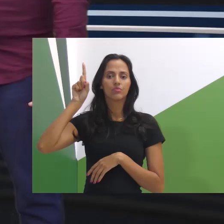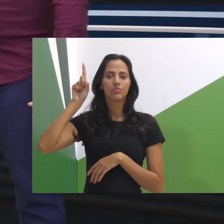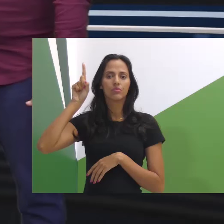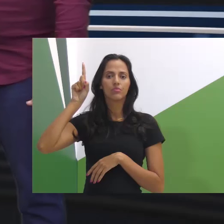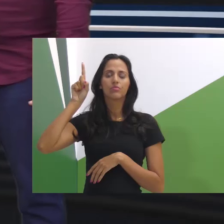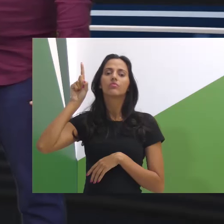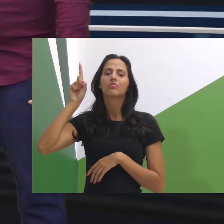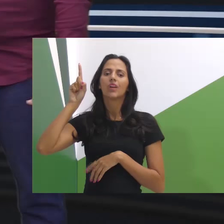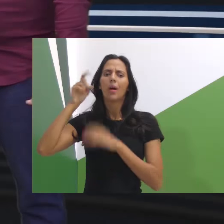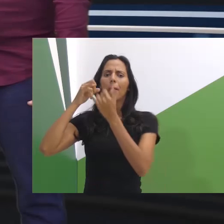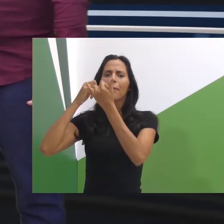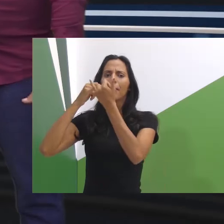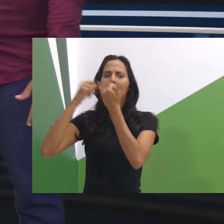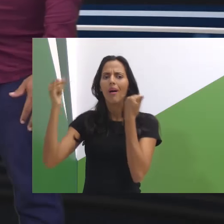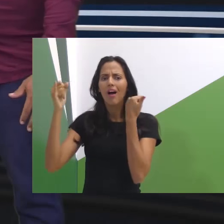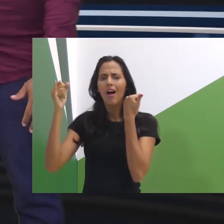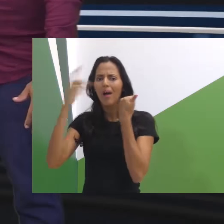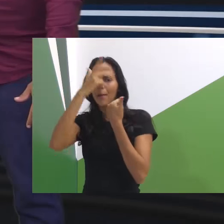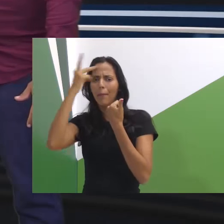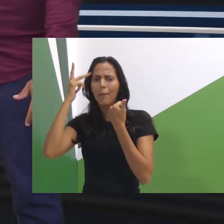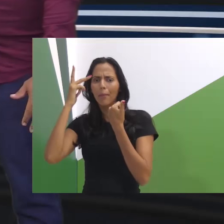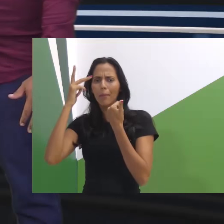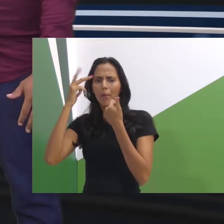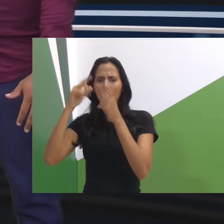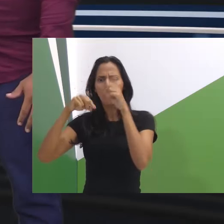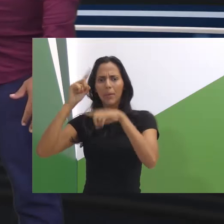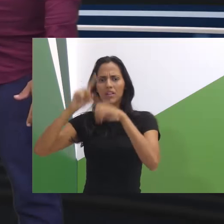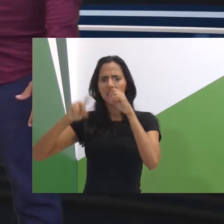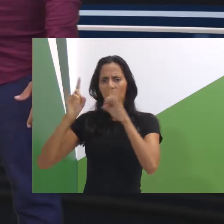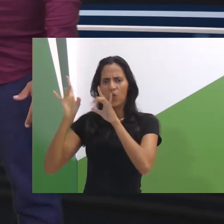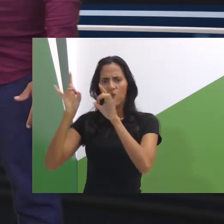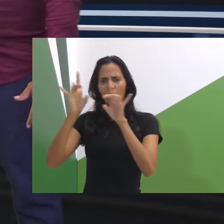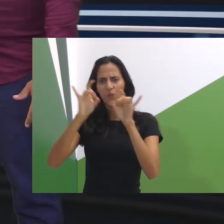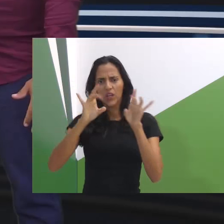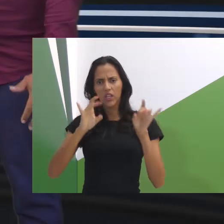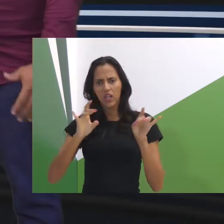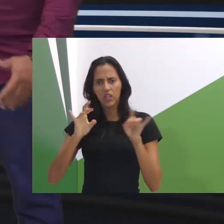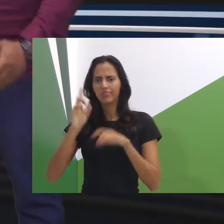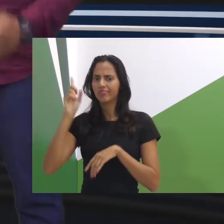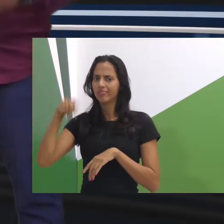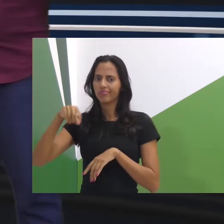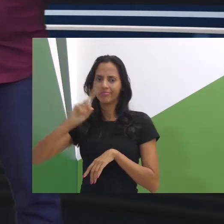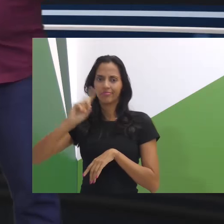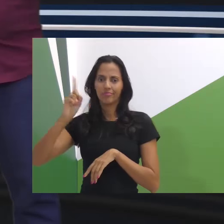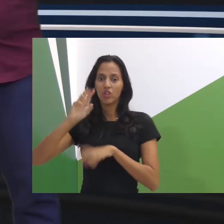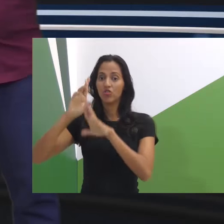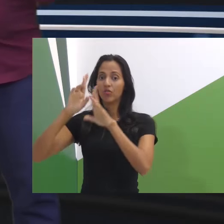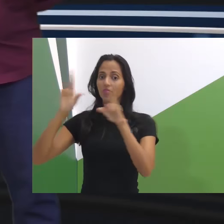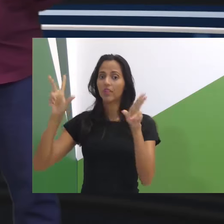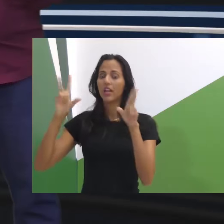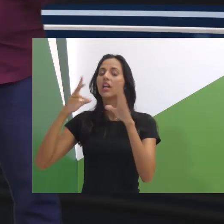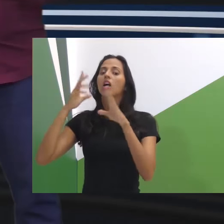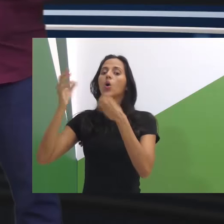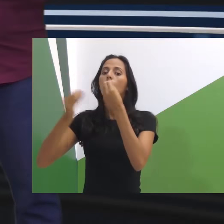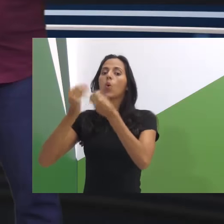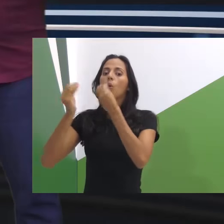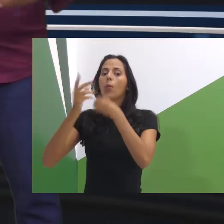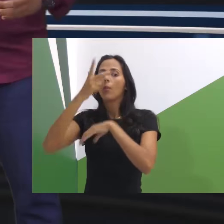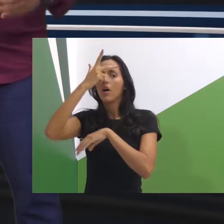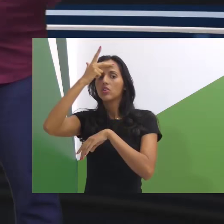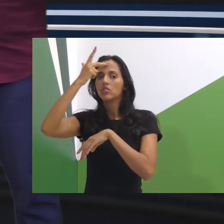of a supermarket, right? Here it is a representation of the way how the slaves were